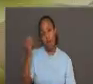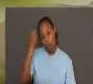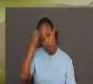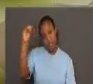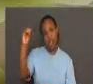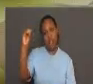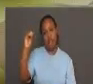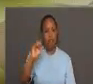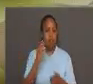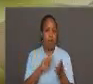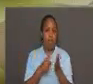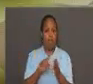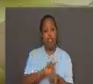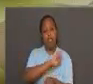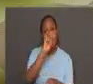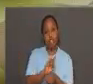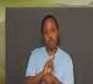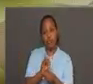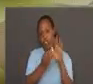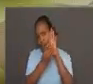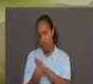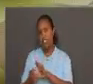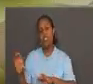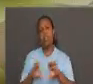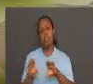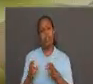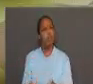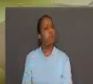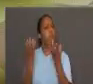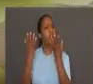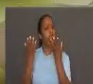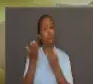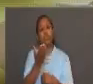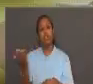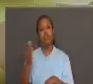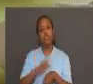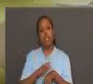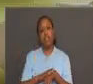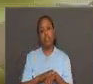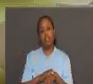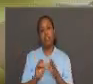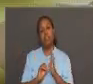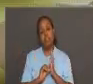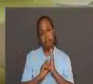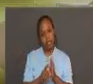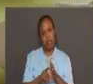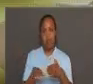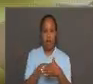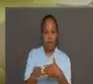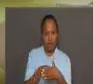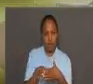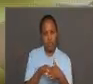Attitudes and opinions of citizens are influenced by a number of factors,